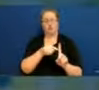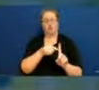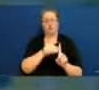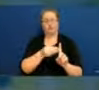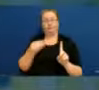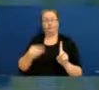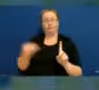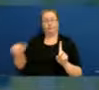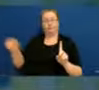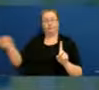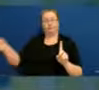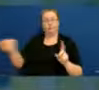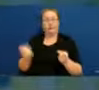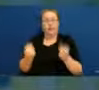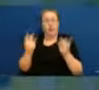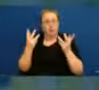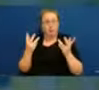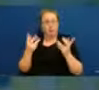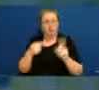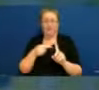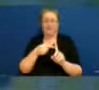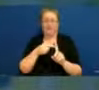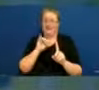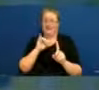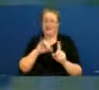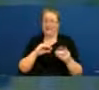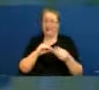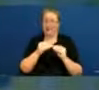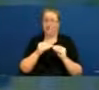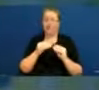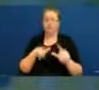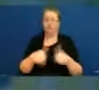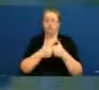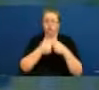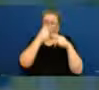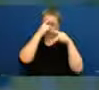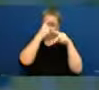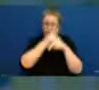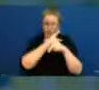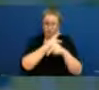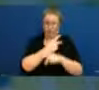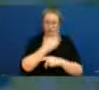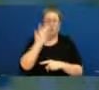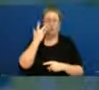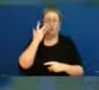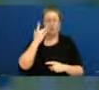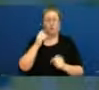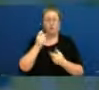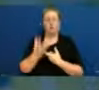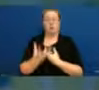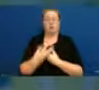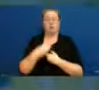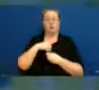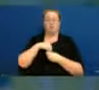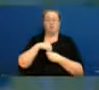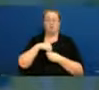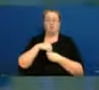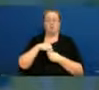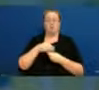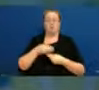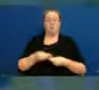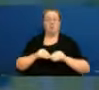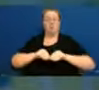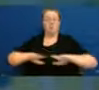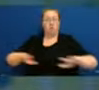to. It's a challenging number because we know that this virus is not transmitted equally by